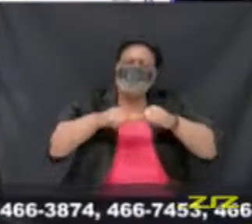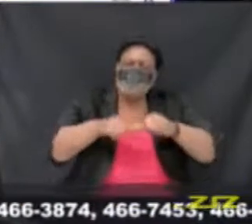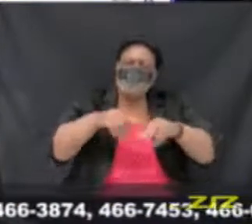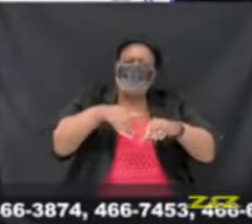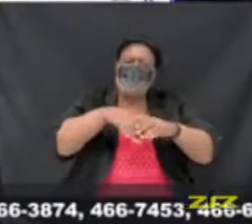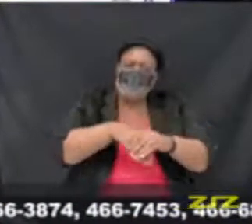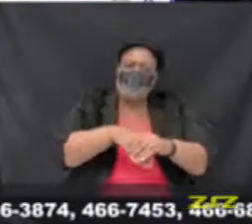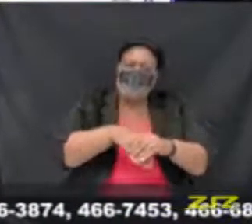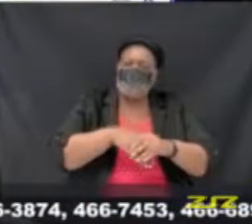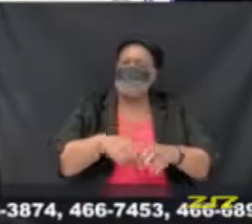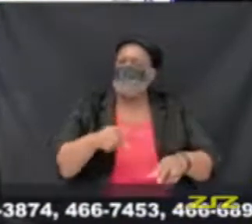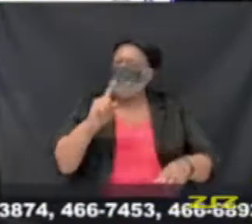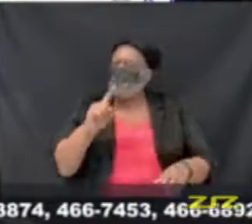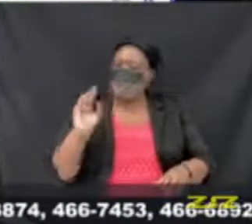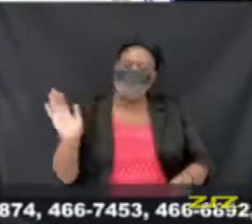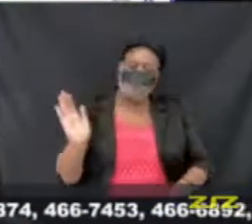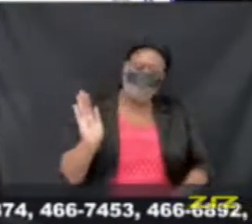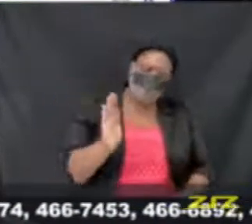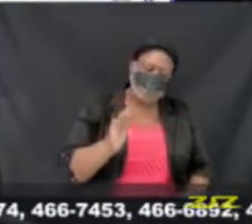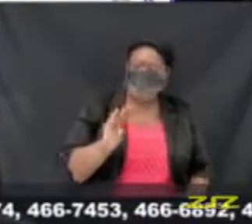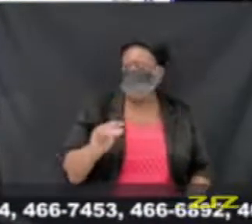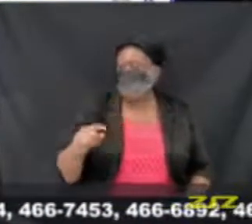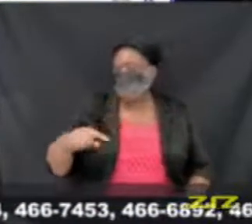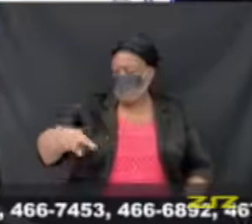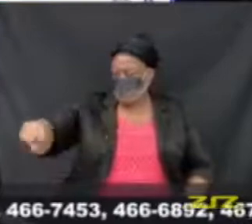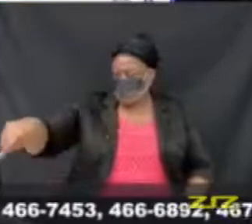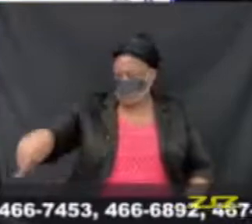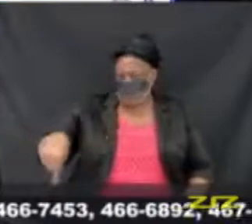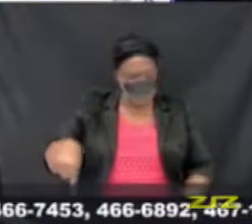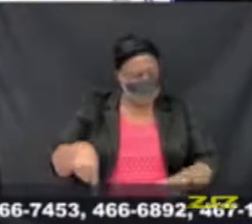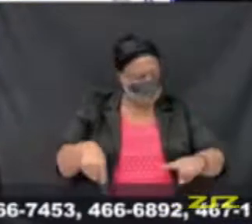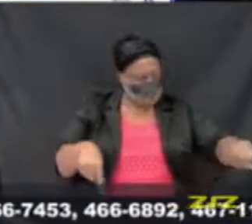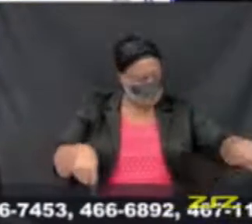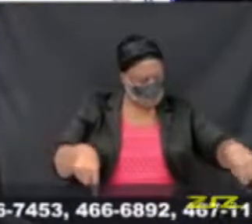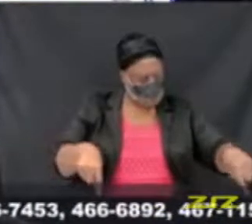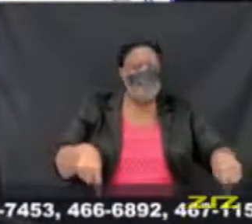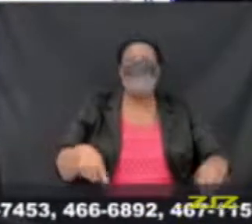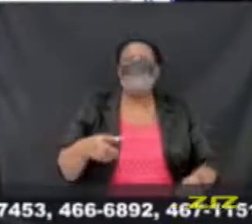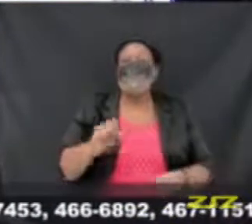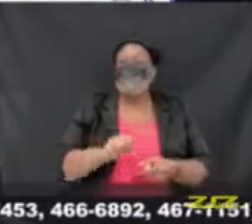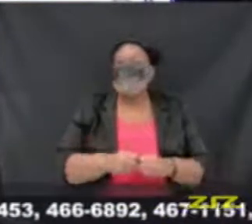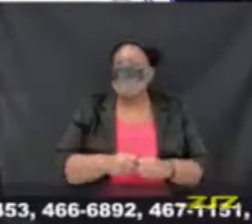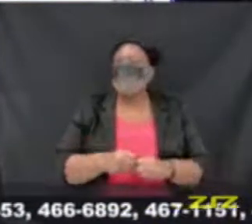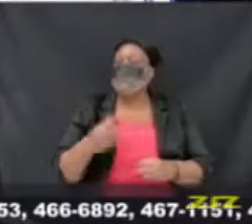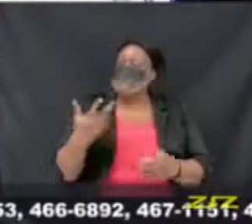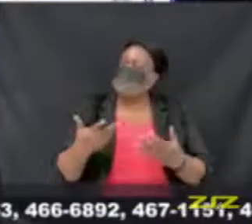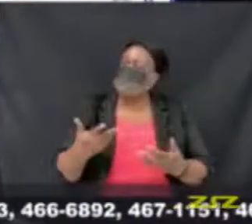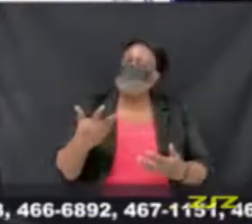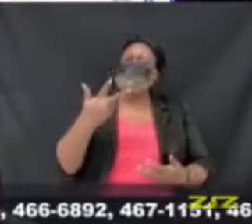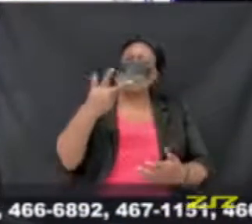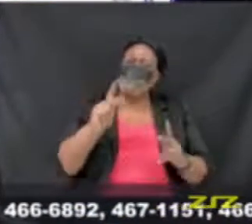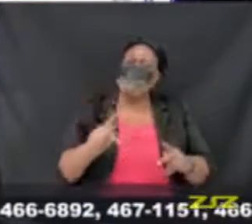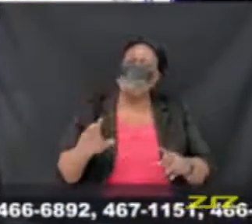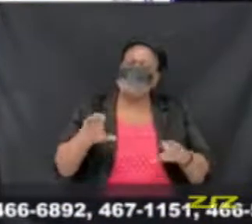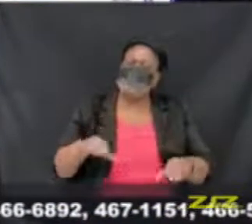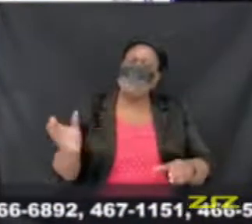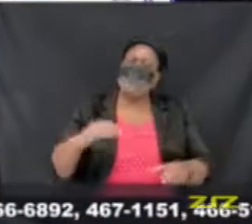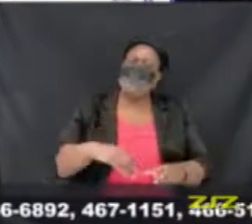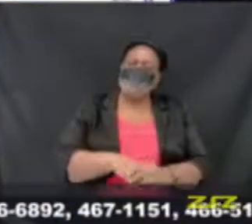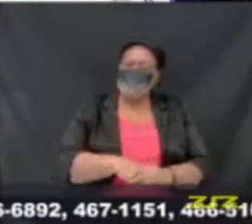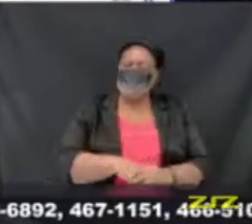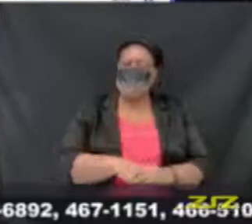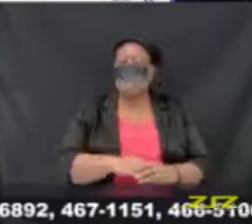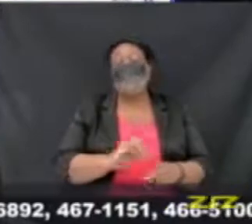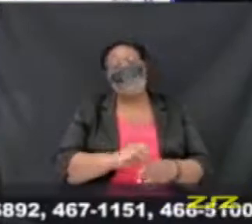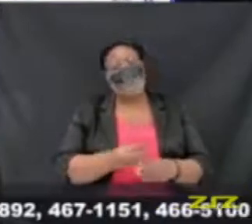one person for every 30 square feet of store space. C, place distance markers at least